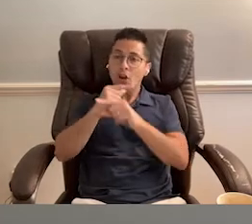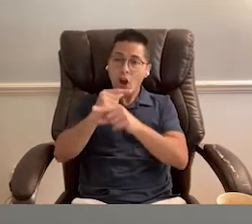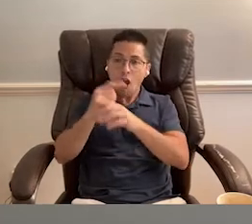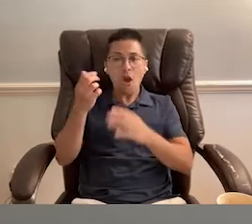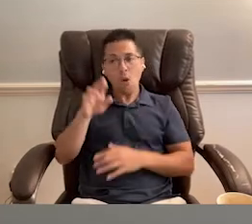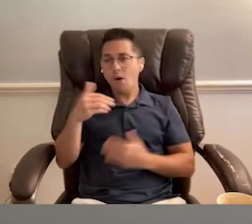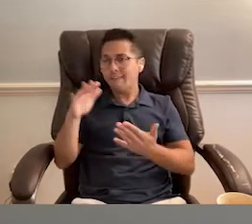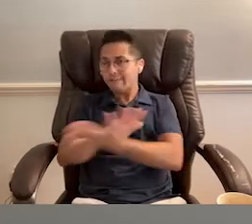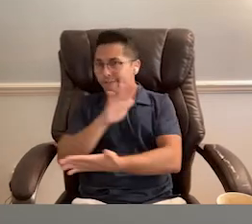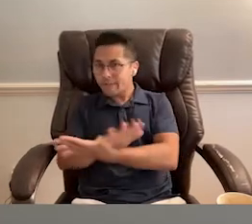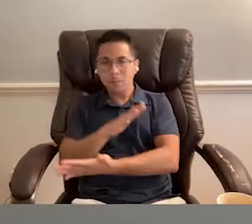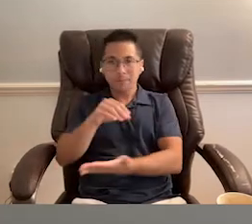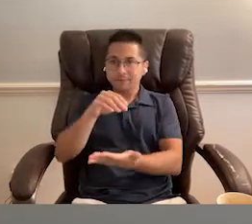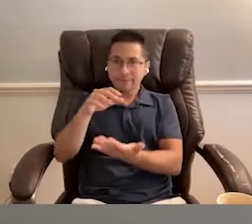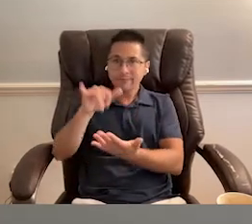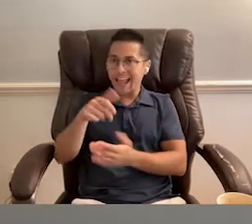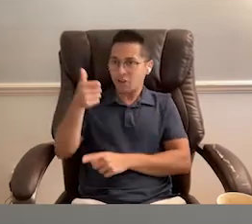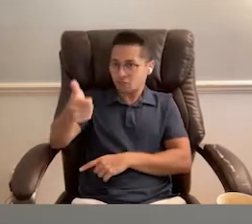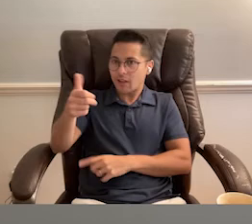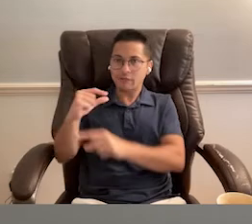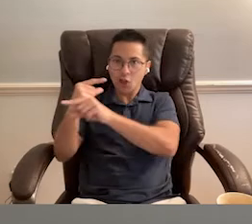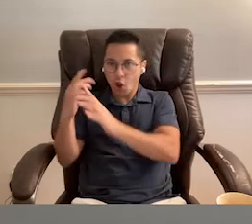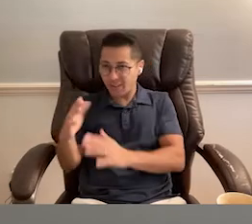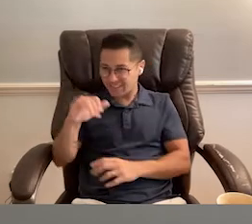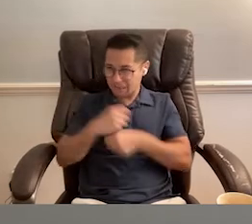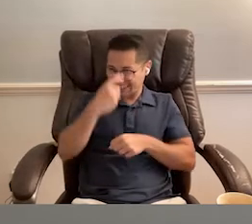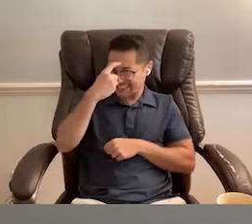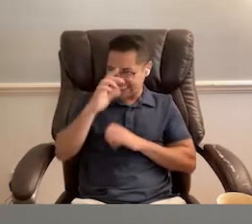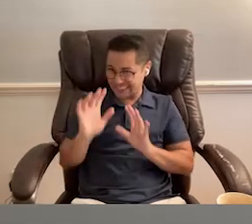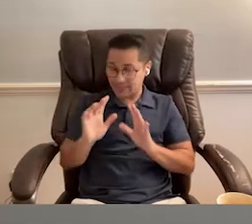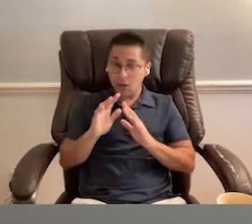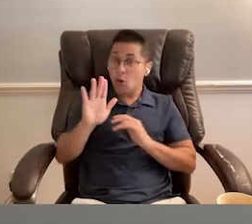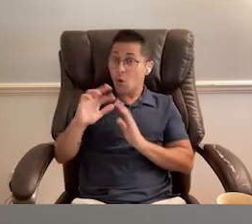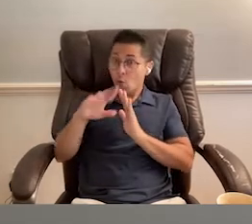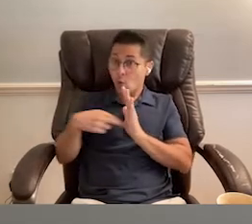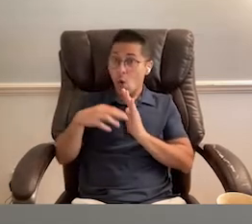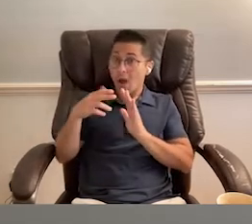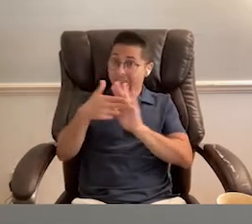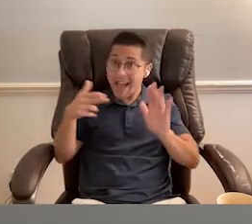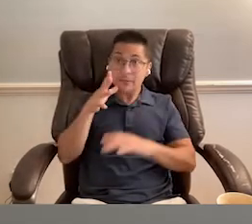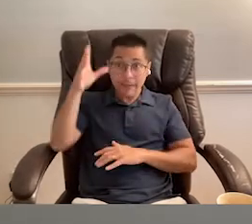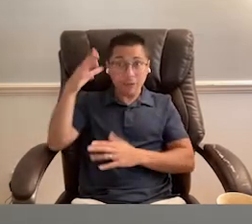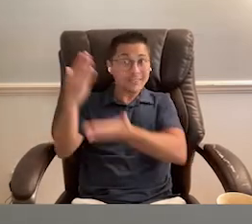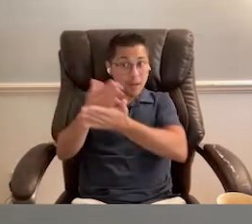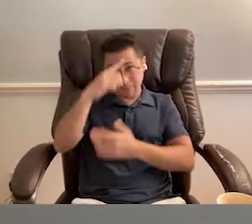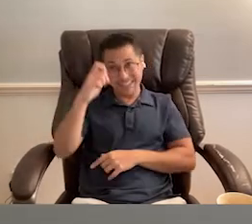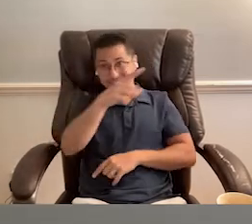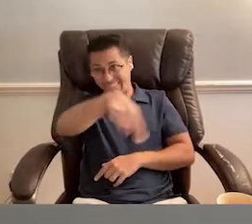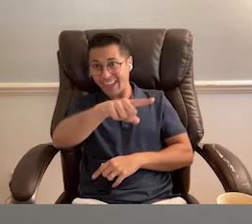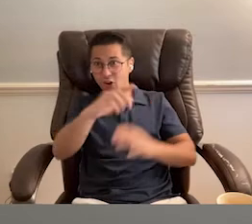have documentation that you are the guardian. Does that make sense? Your role as a parent stops because they're all grown up then. I